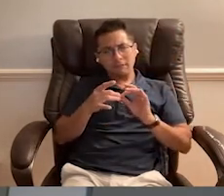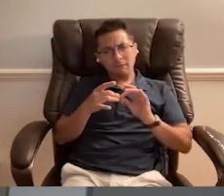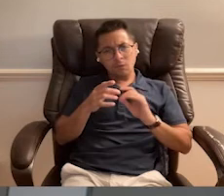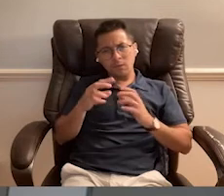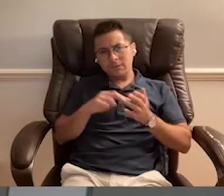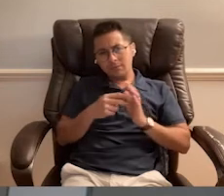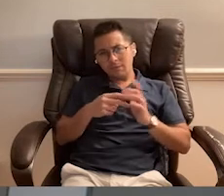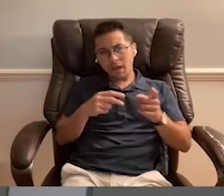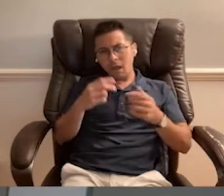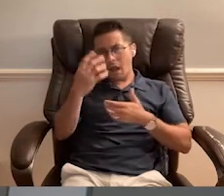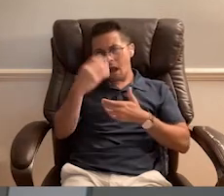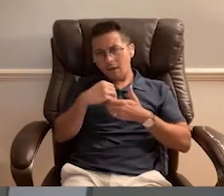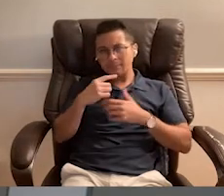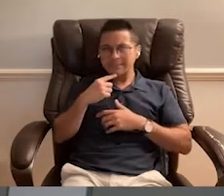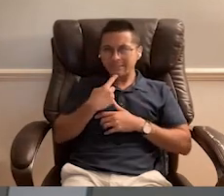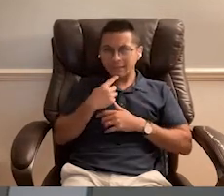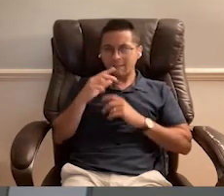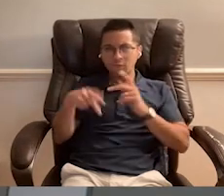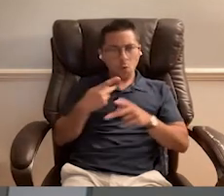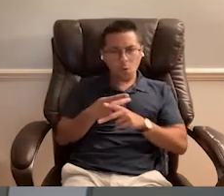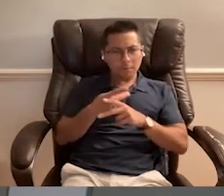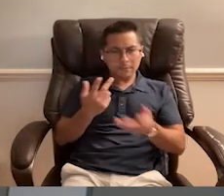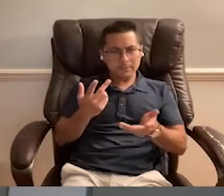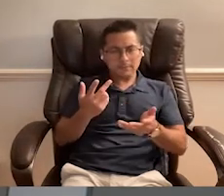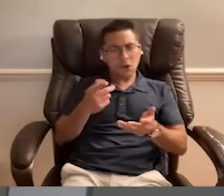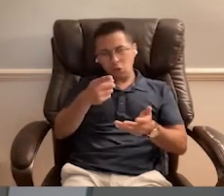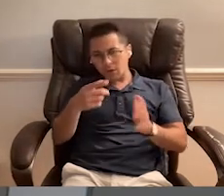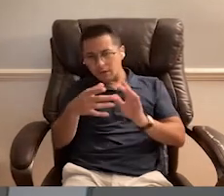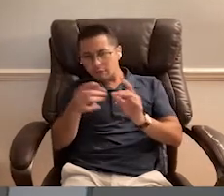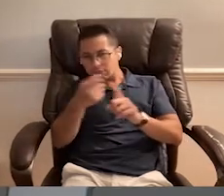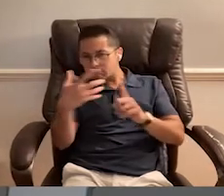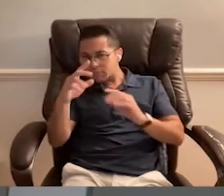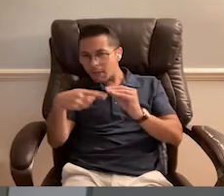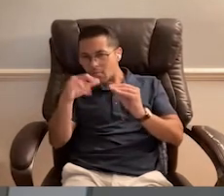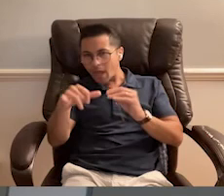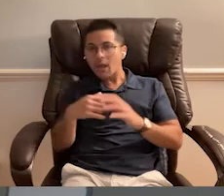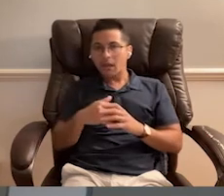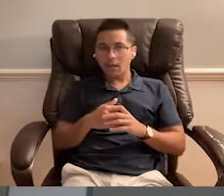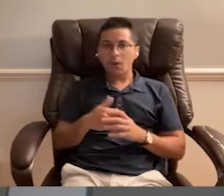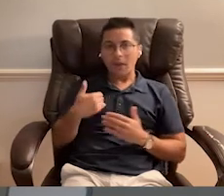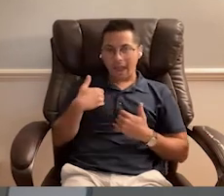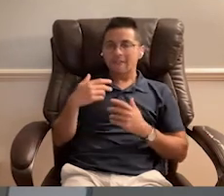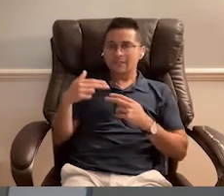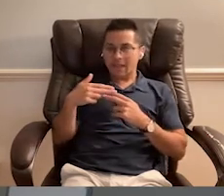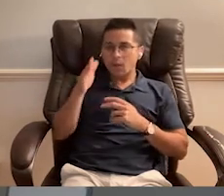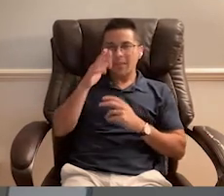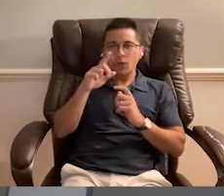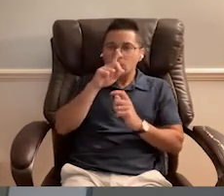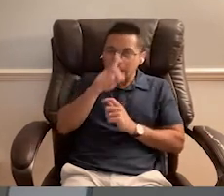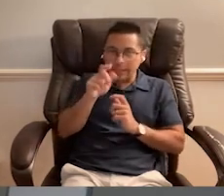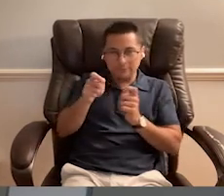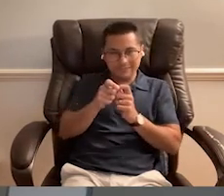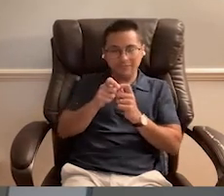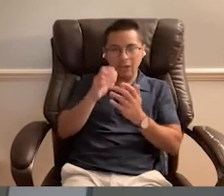What you jump up that, I've never seen something, what does it really mean by this autism severe forms? Is there any, are you gonna get to that later, there's more? There's